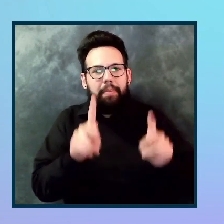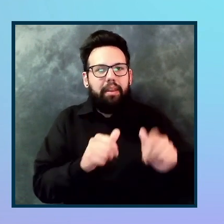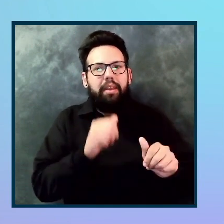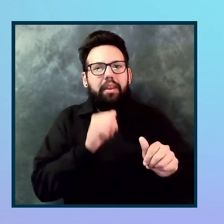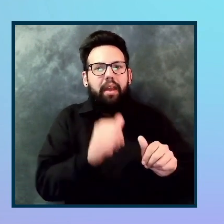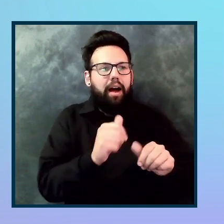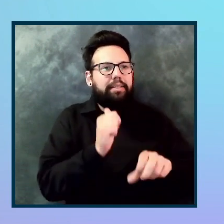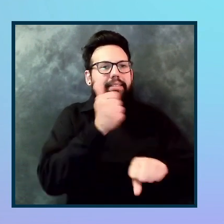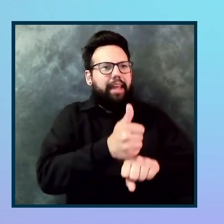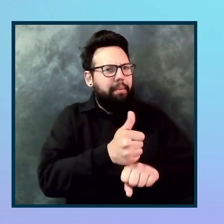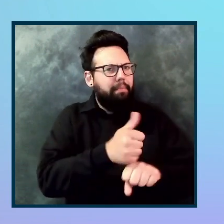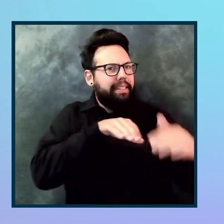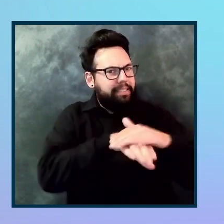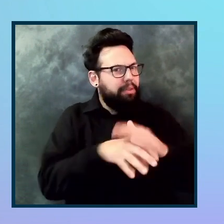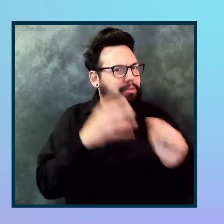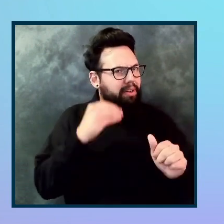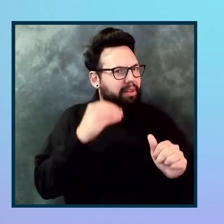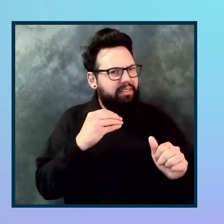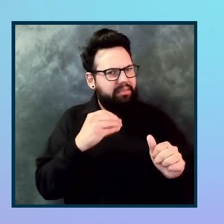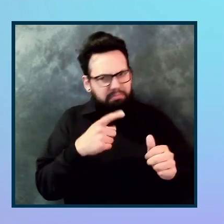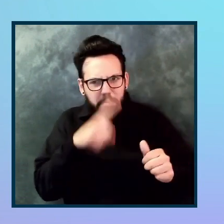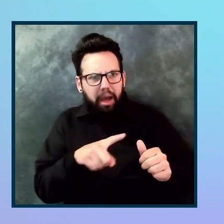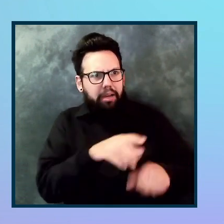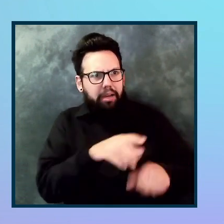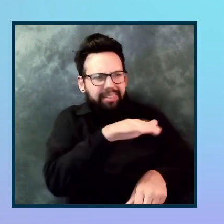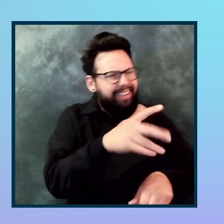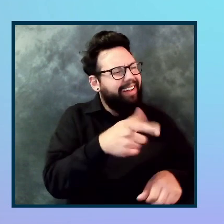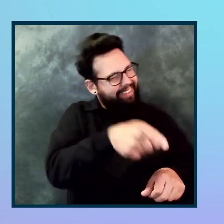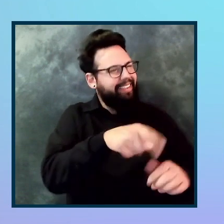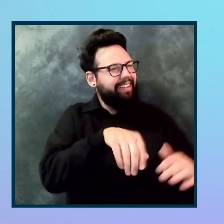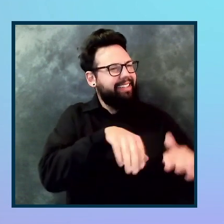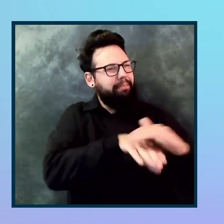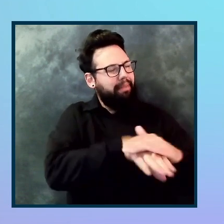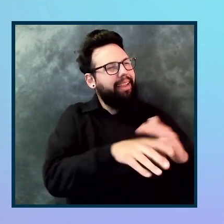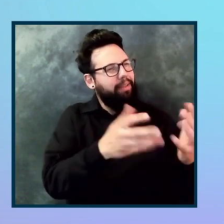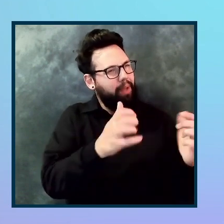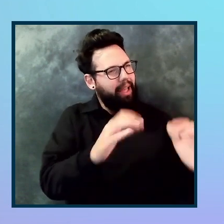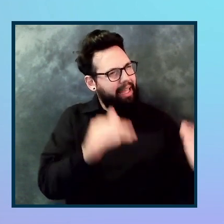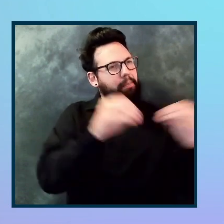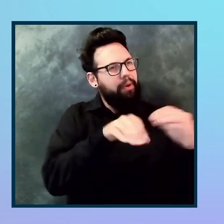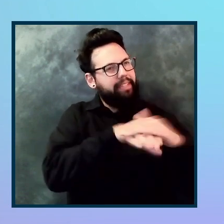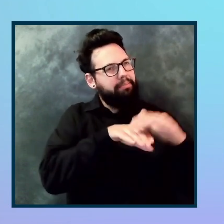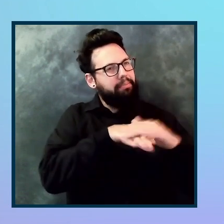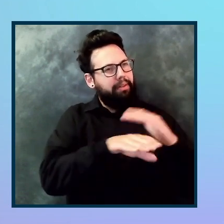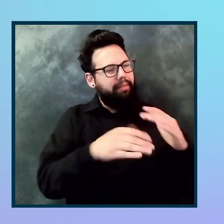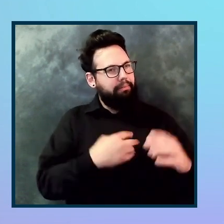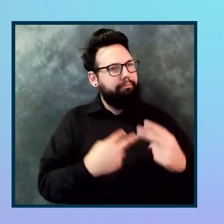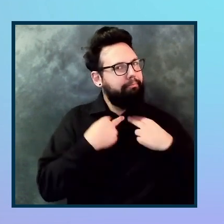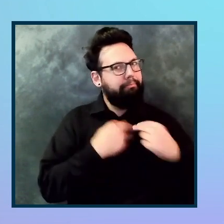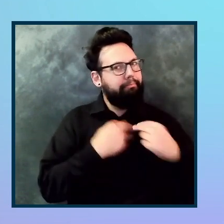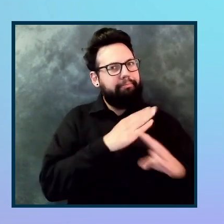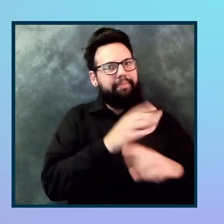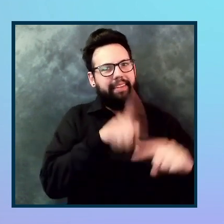would ask them, hey, can you please go back and do this in order to have us be able to participate? So